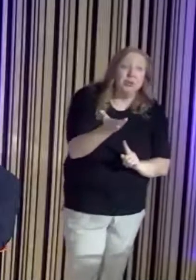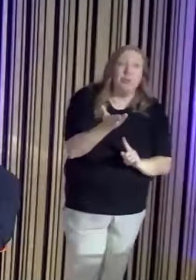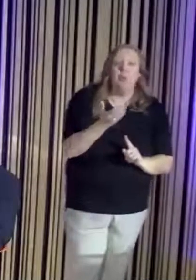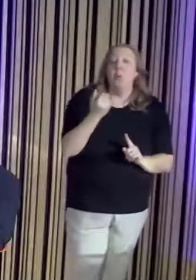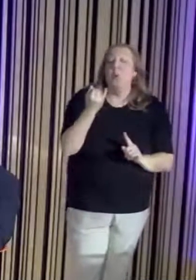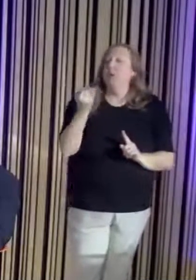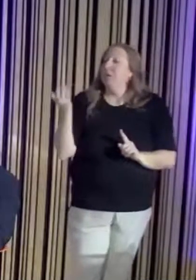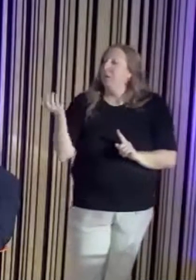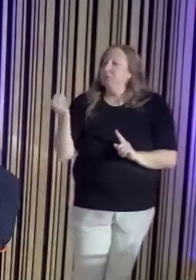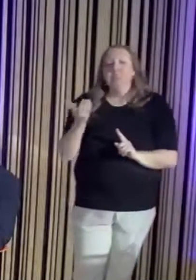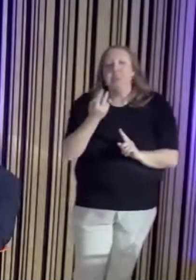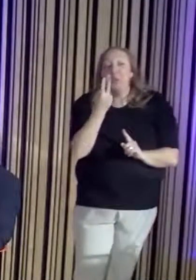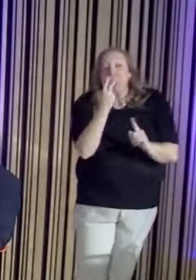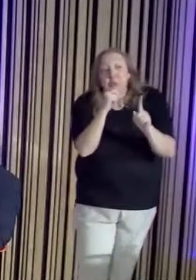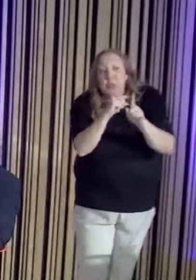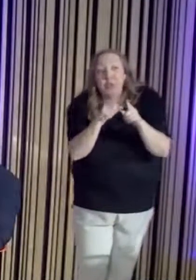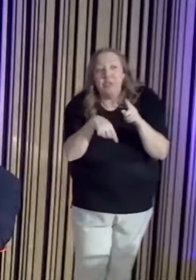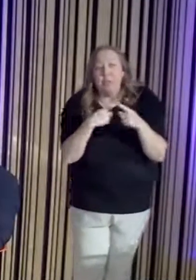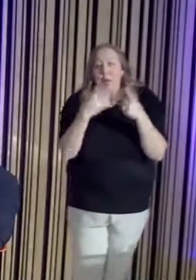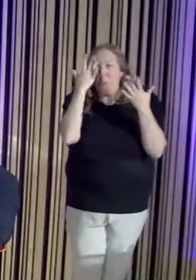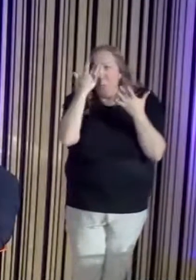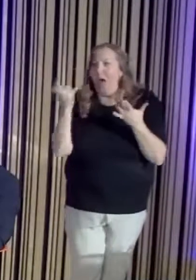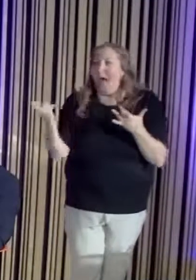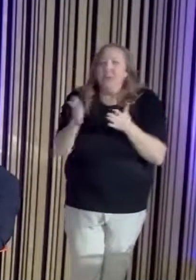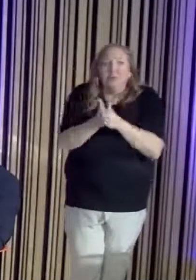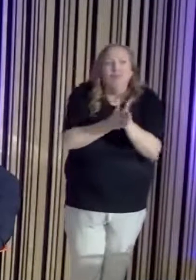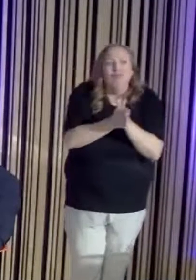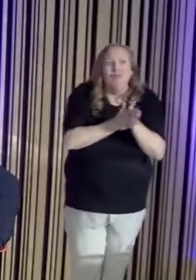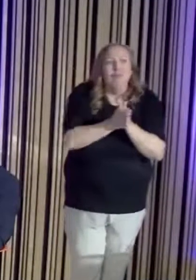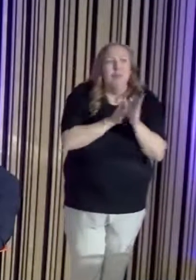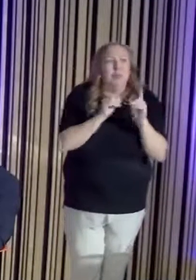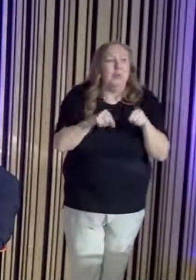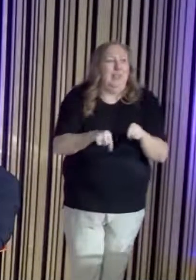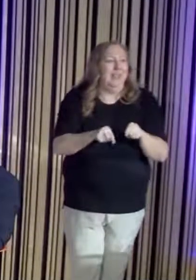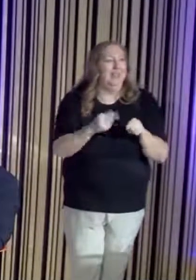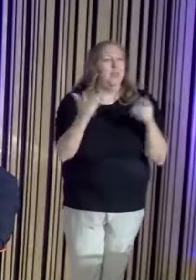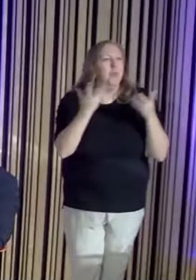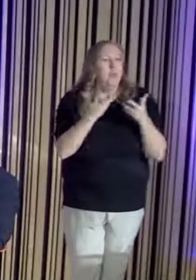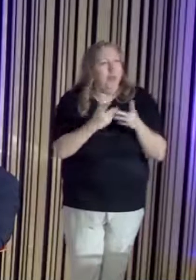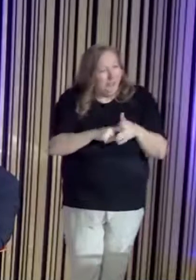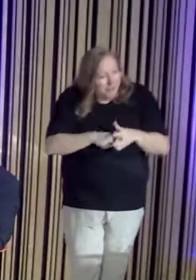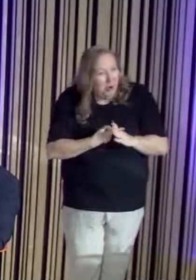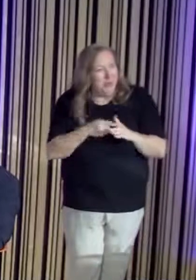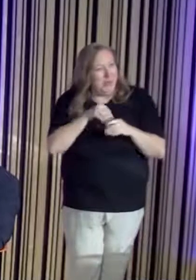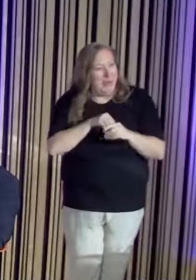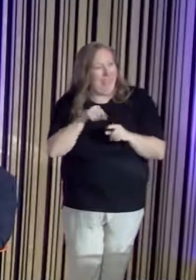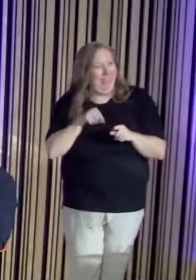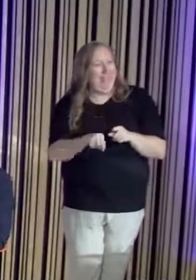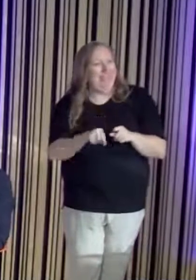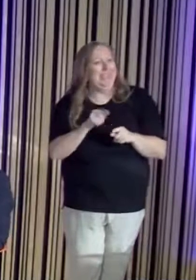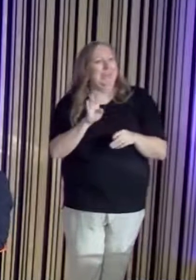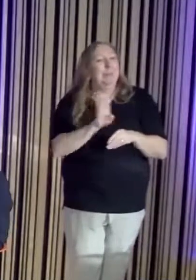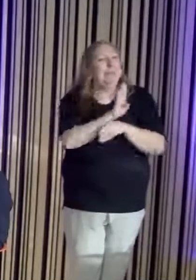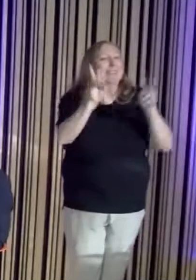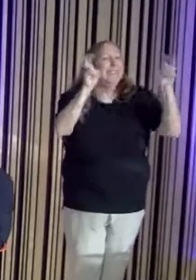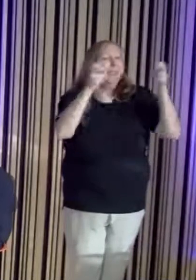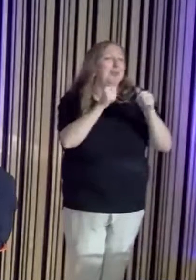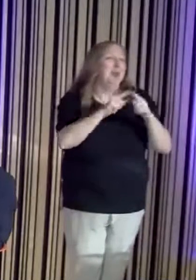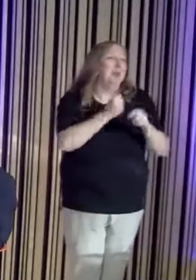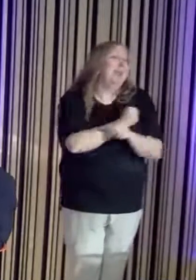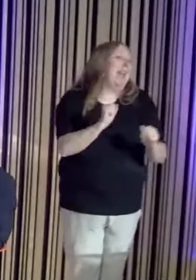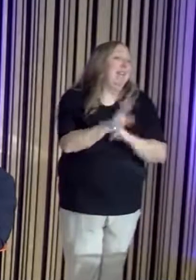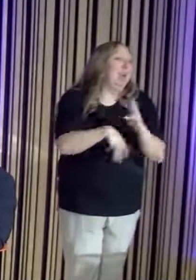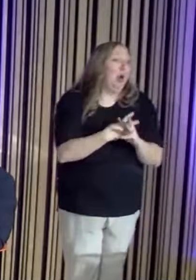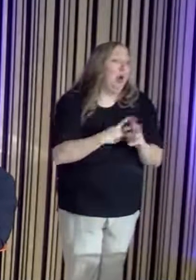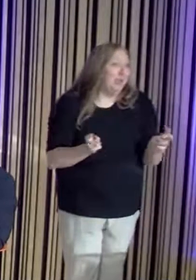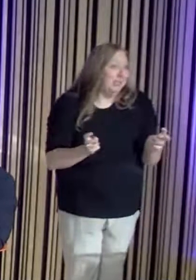say, just 2 words about why you're even doing this. What got you into this business of trying to save the world, I guess I should say, but in